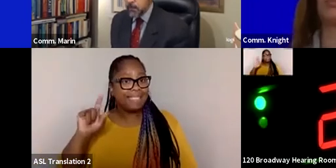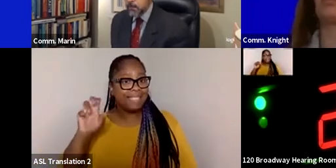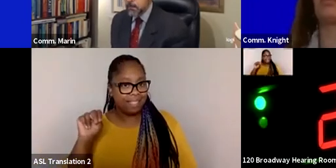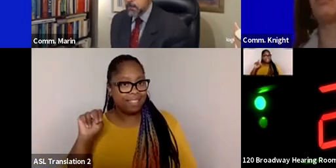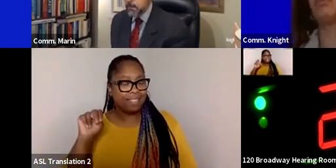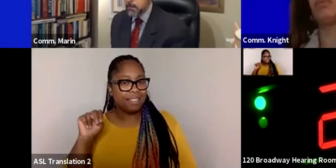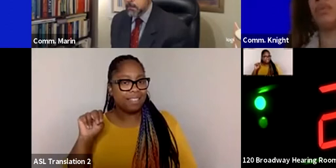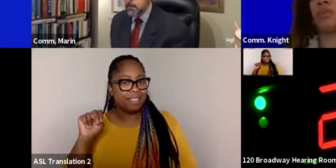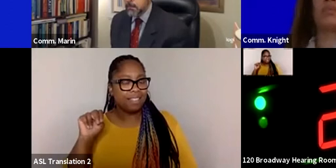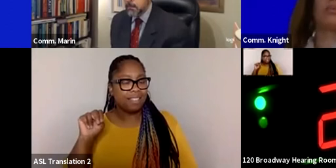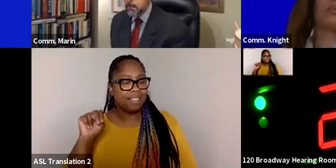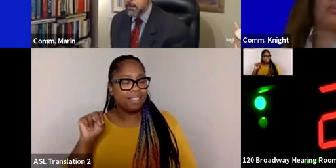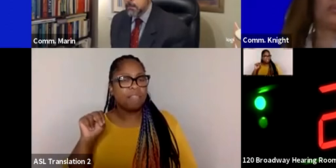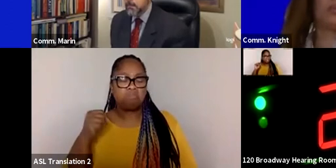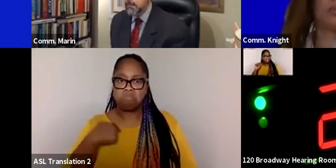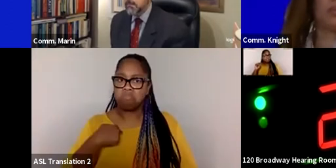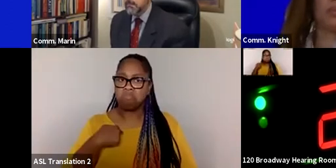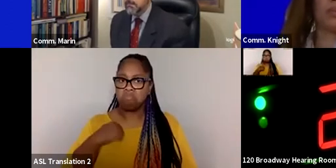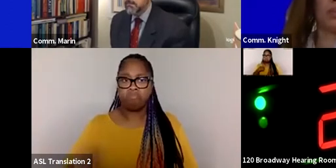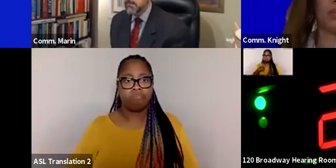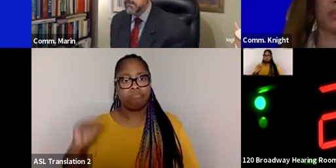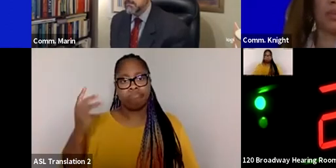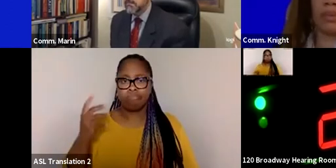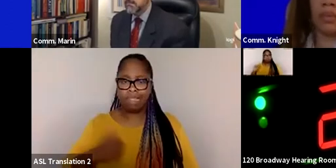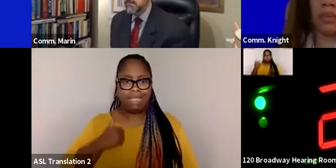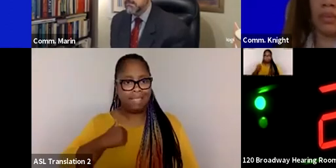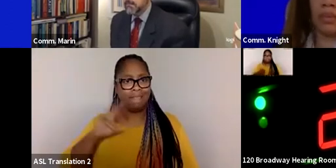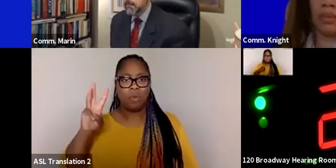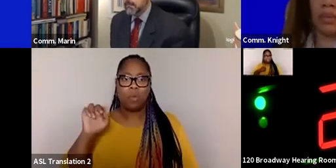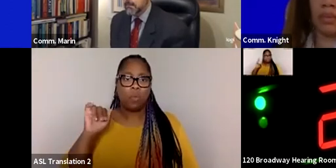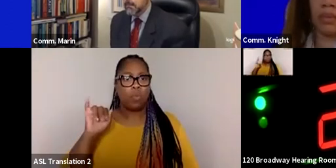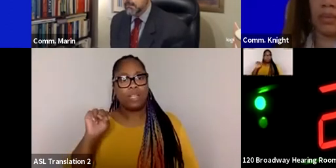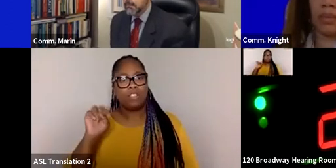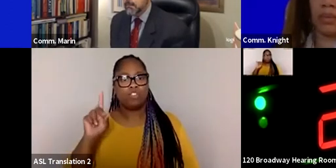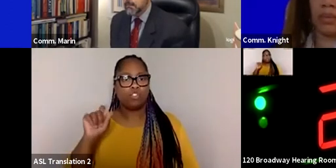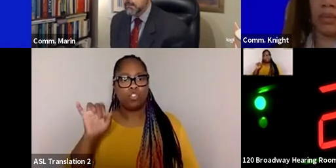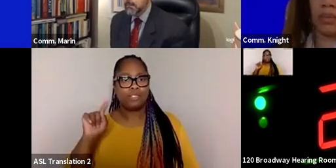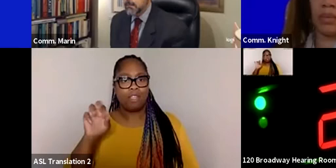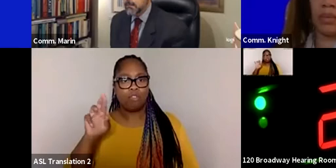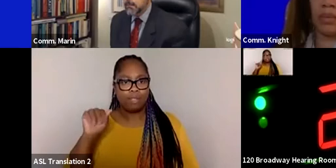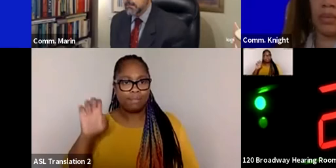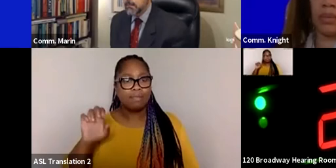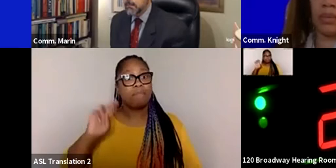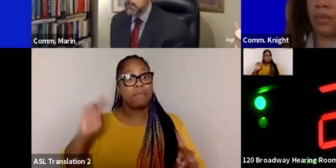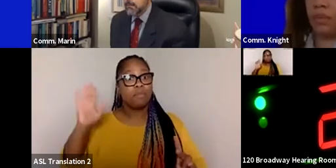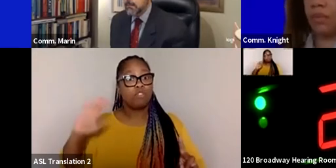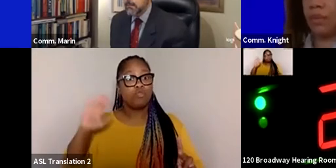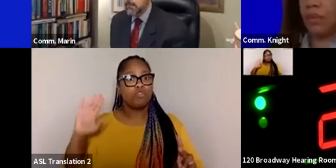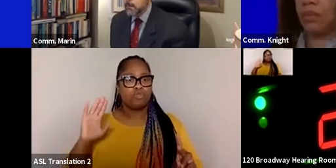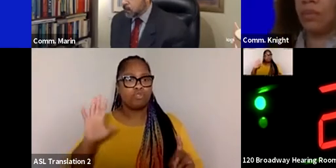and I have lived at 30 Ocean Parkway in Windsor Terrace back when people used to joke about they used to roll up the